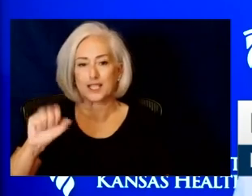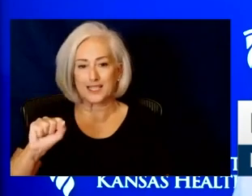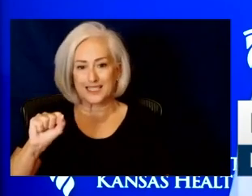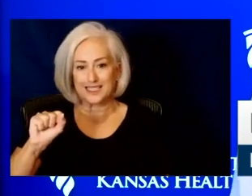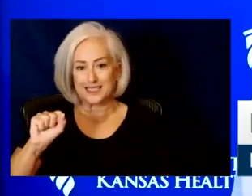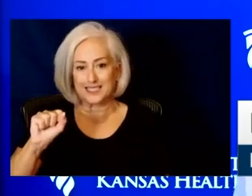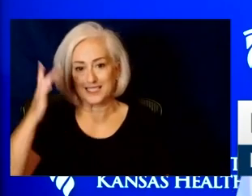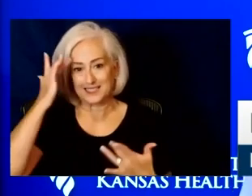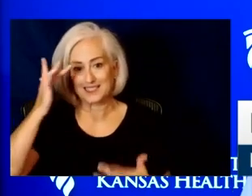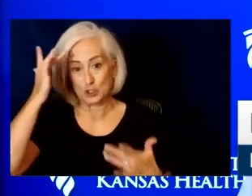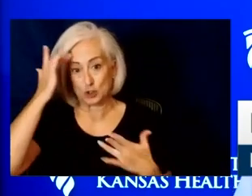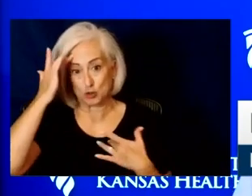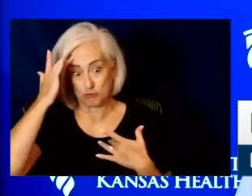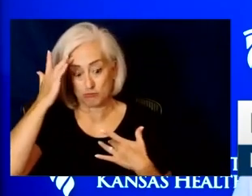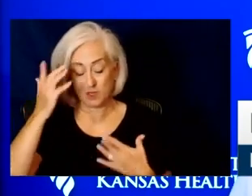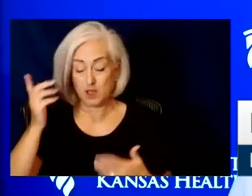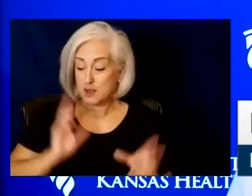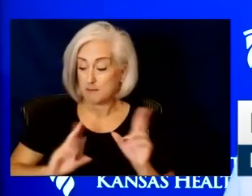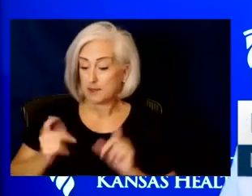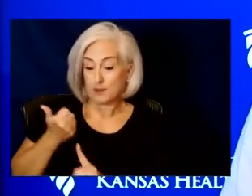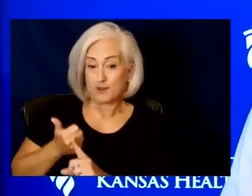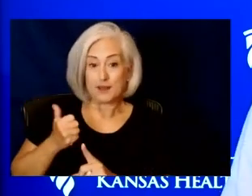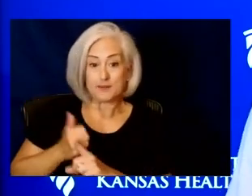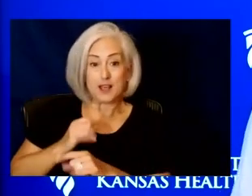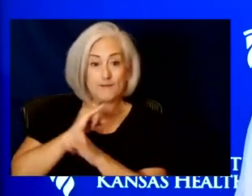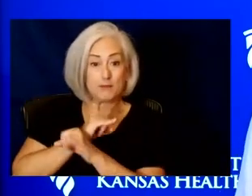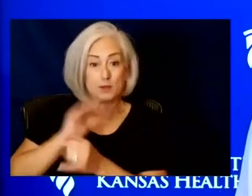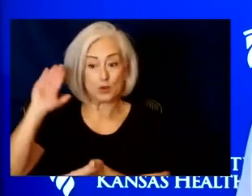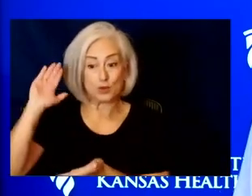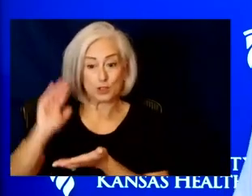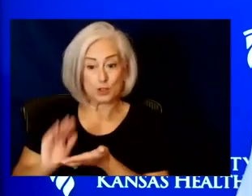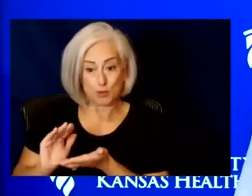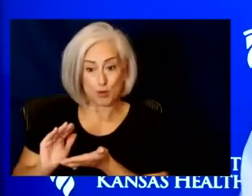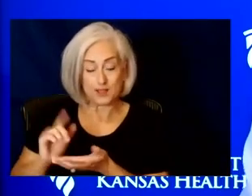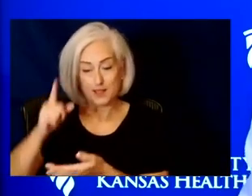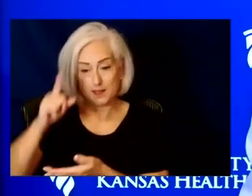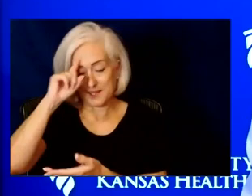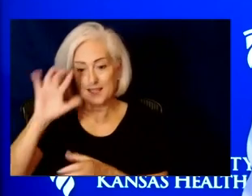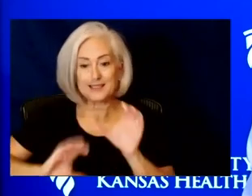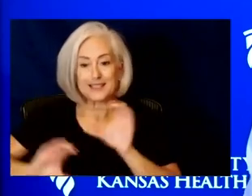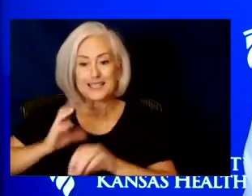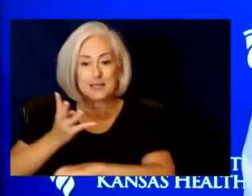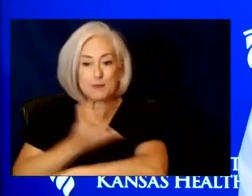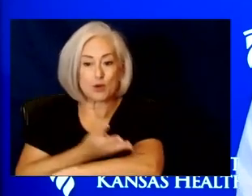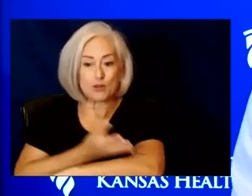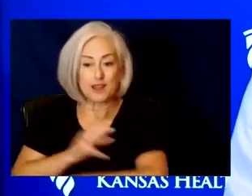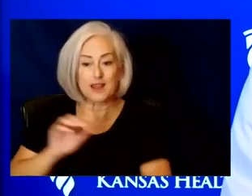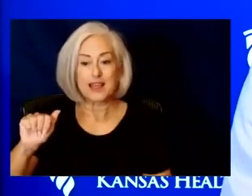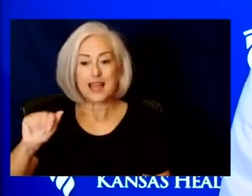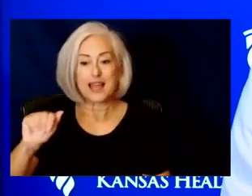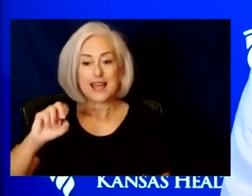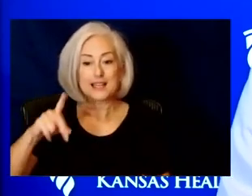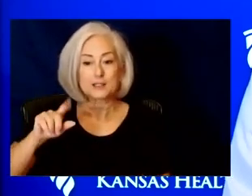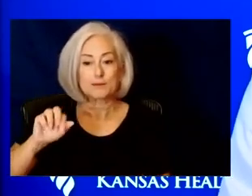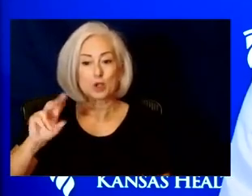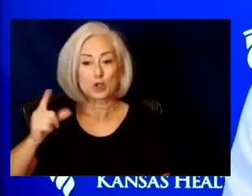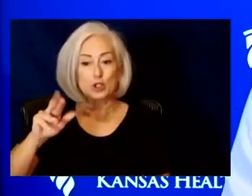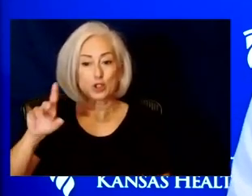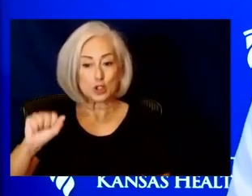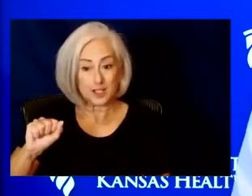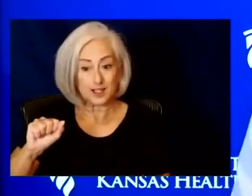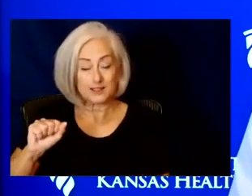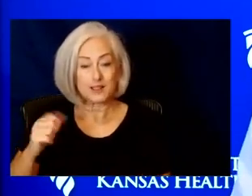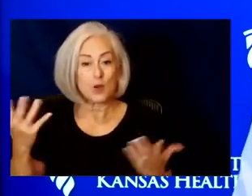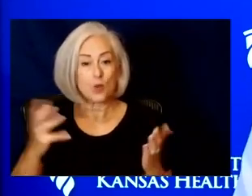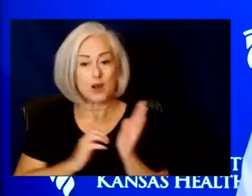maybe immunosuppressed now because they're on chemotherapy or things like that. Aspergillus is a common fungus found in the environment,